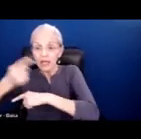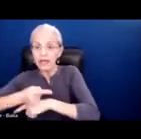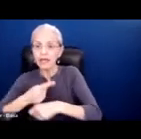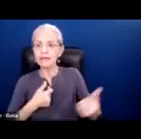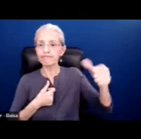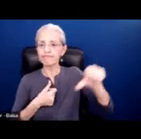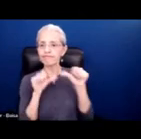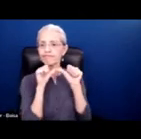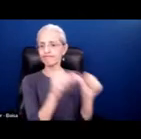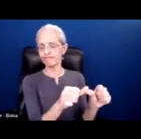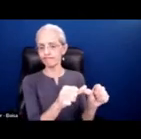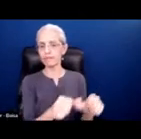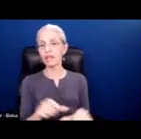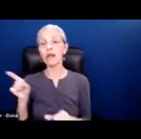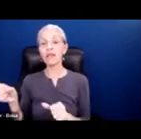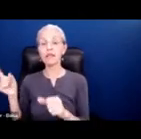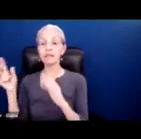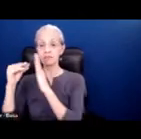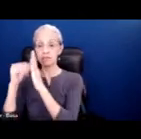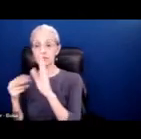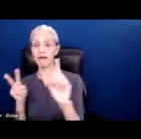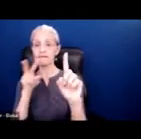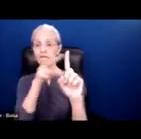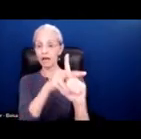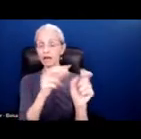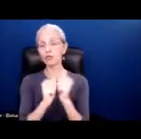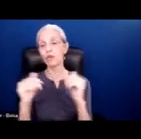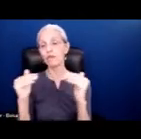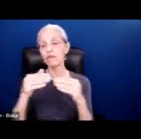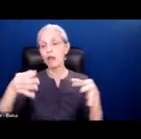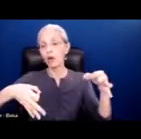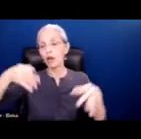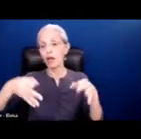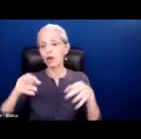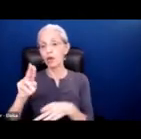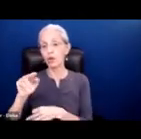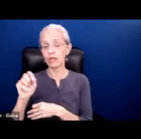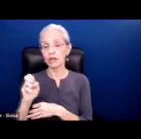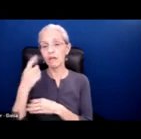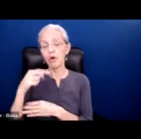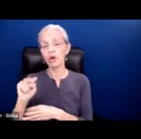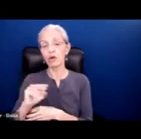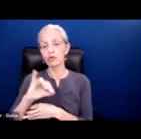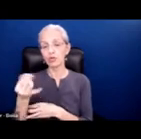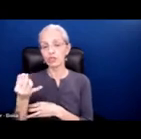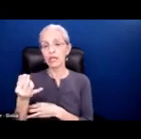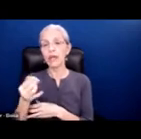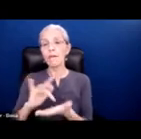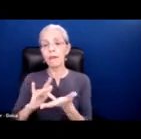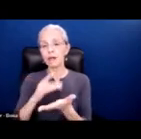It's filed with the Fair Hearing Unit of the New Jersey Division of Medical and Health Services.